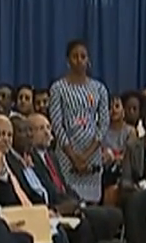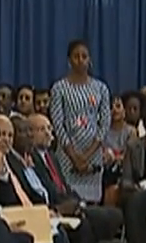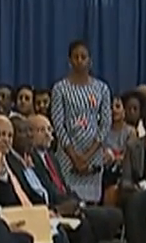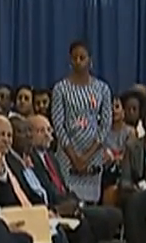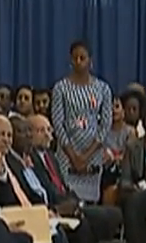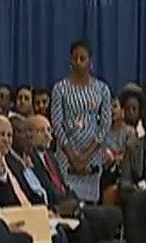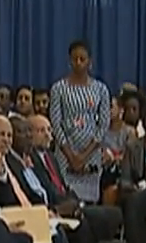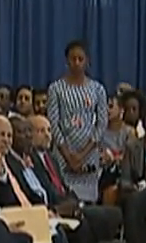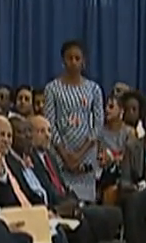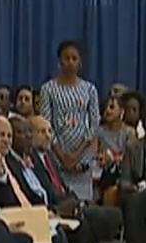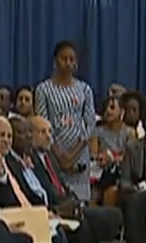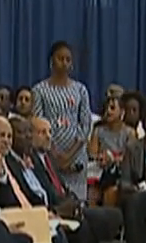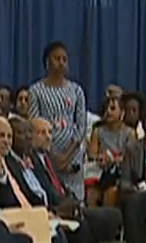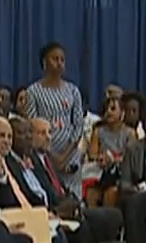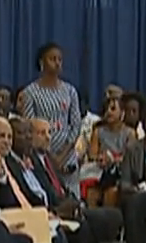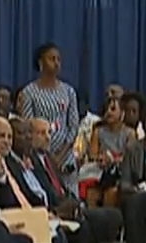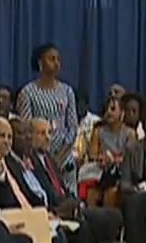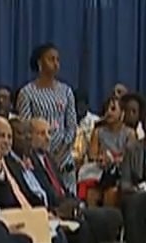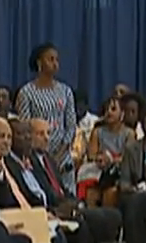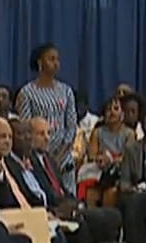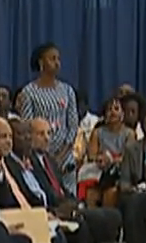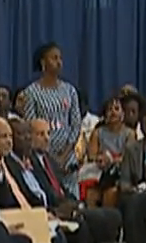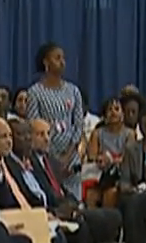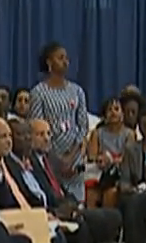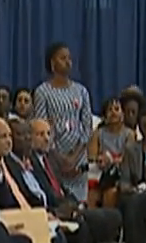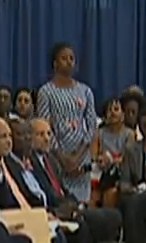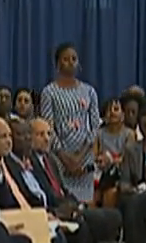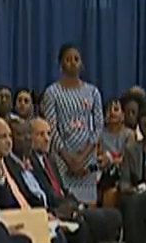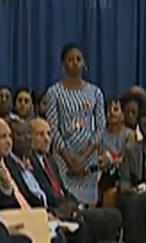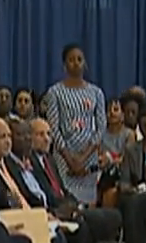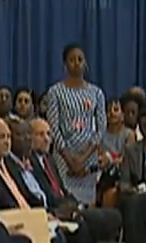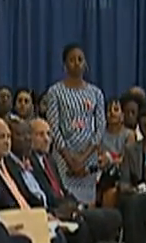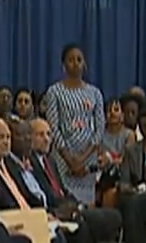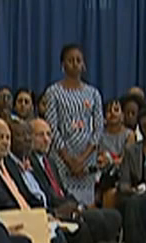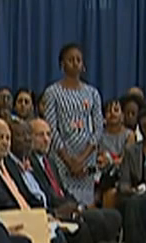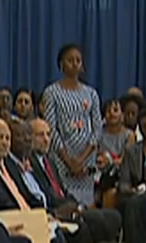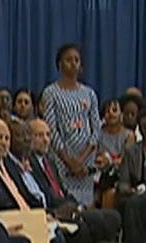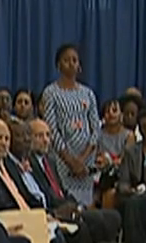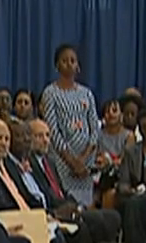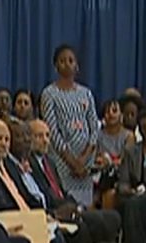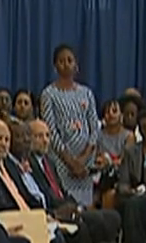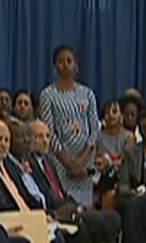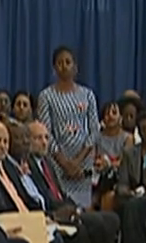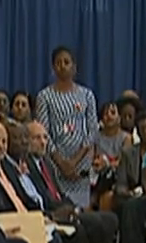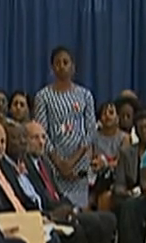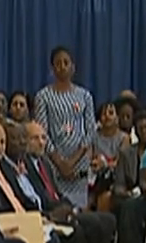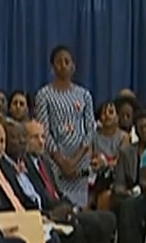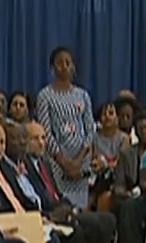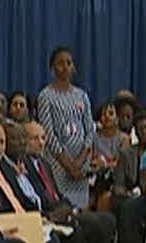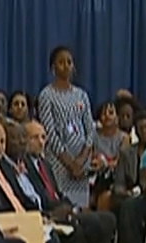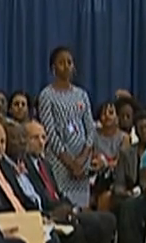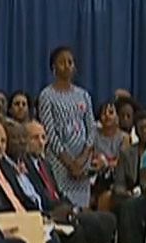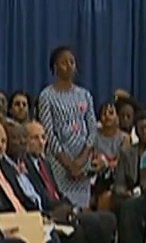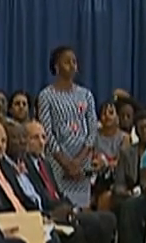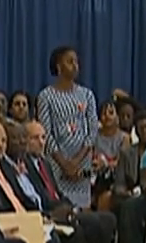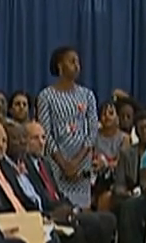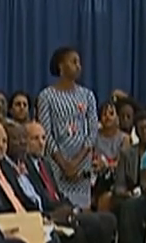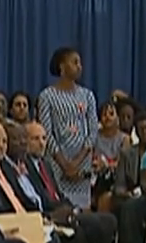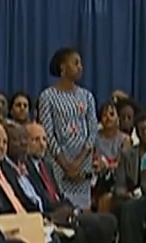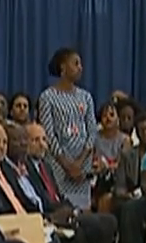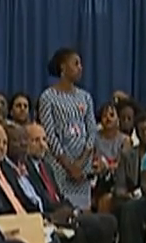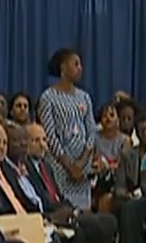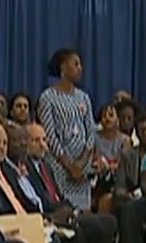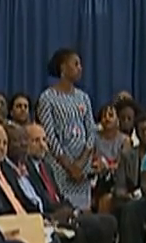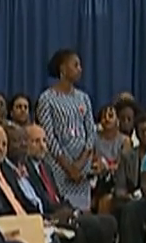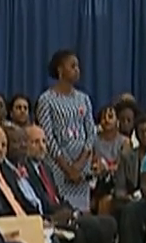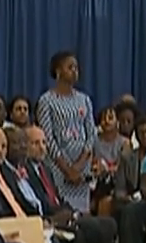real impact on the daily lives of you and your families. A lot of commissioners here, a lot of people who really make an impact.